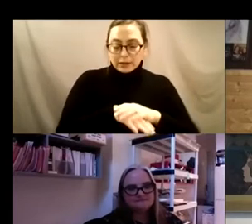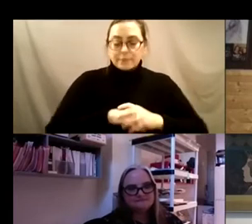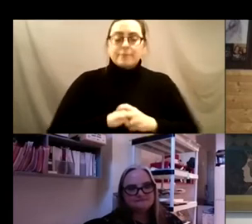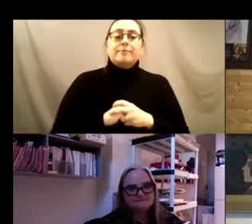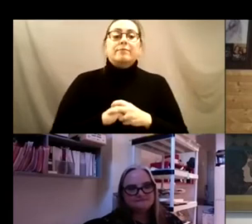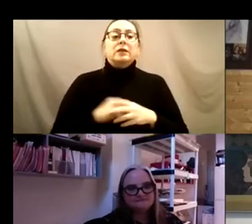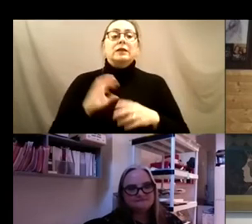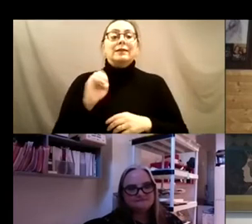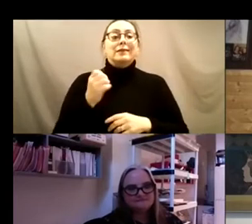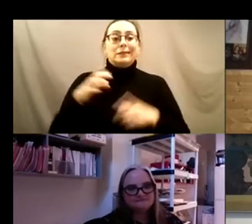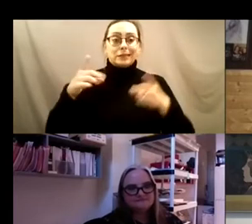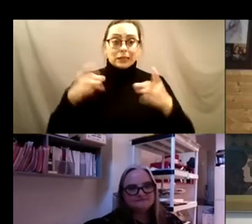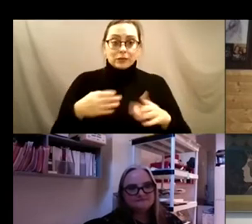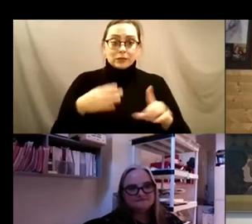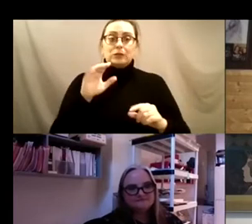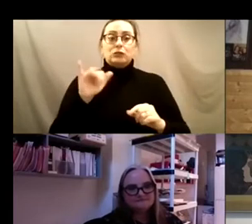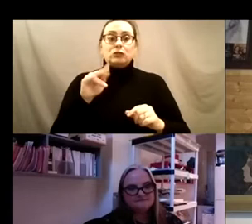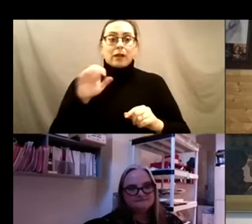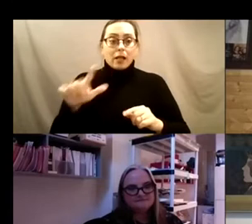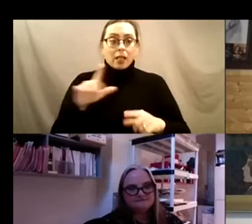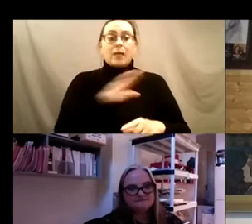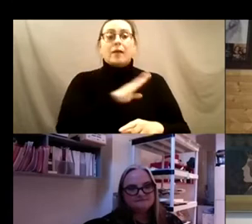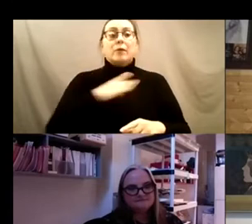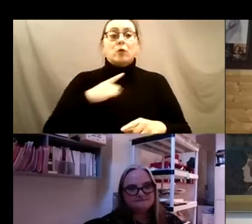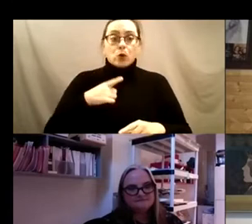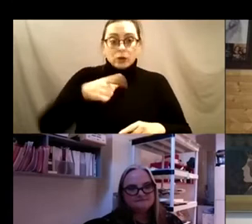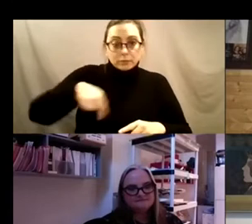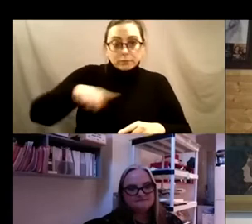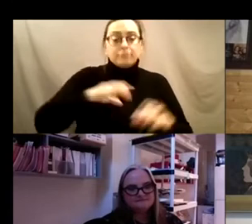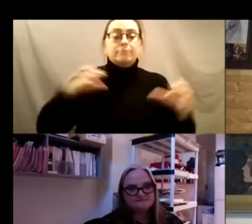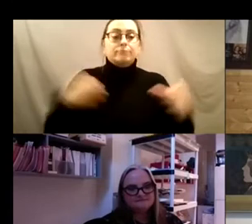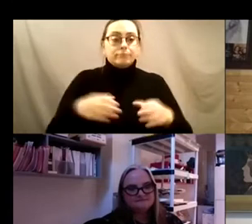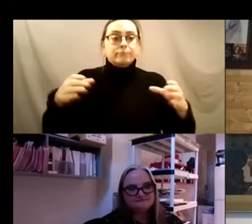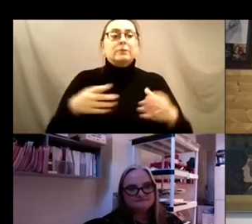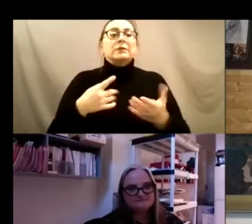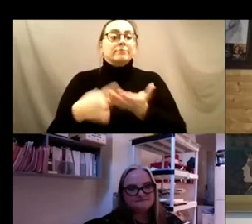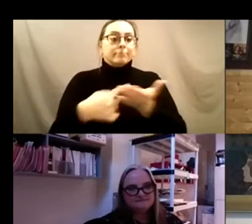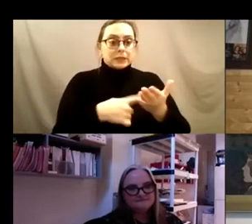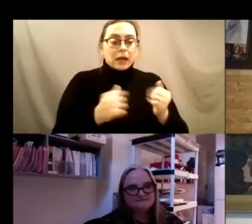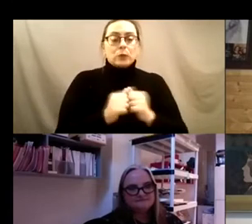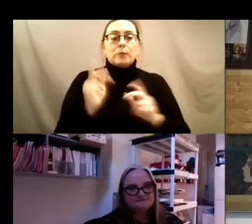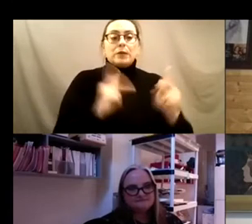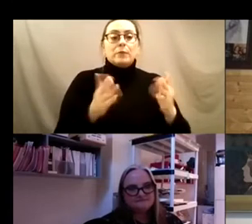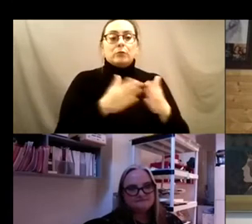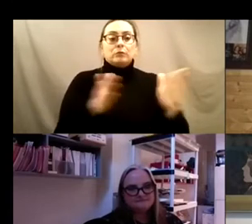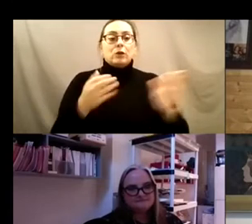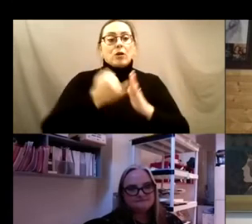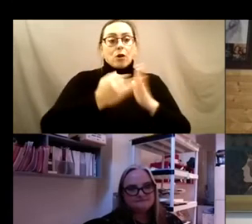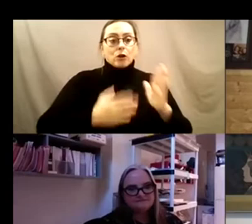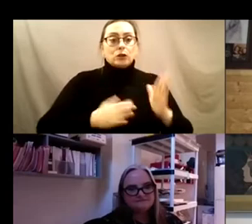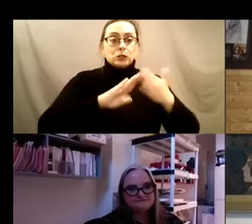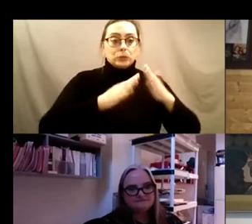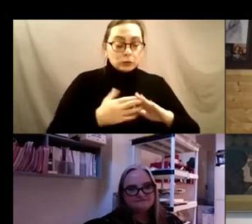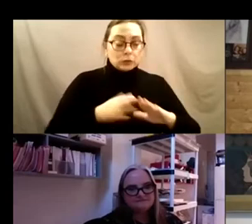executive director, Janelle Shaw, and board members continue to meet with people in the arts community to consult on